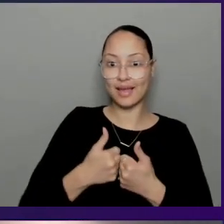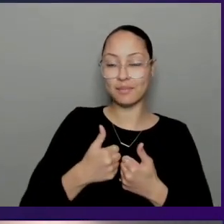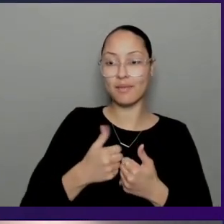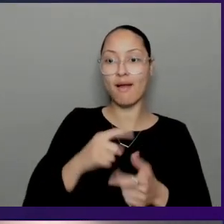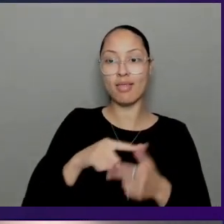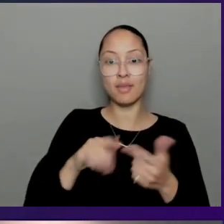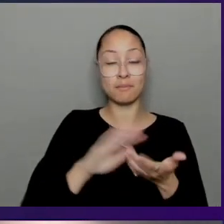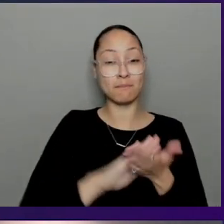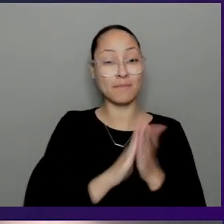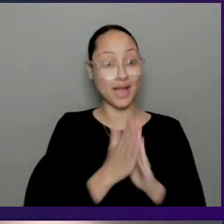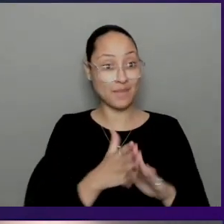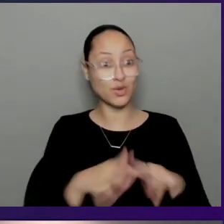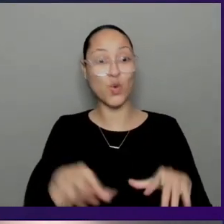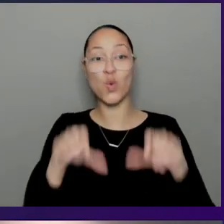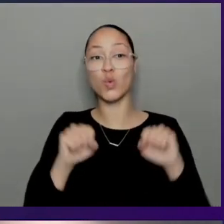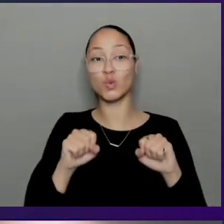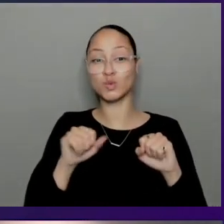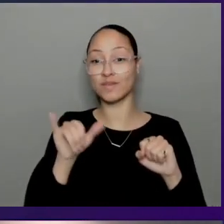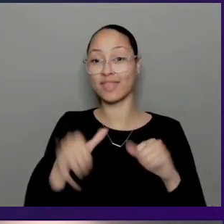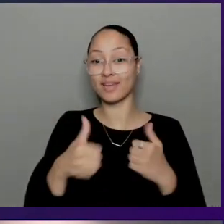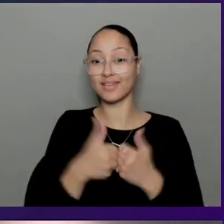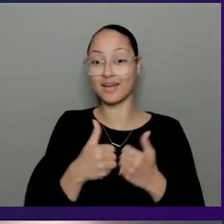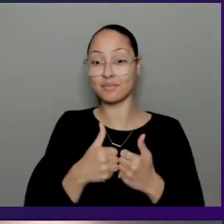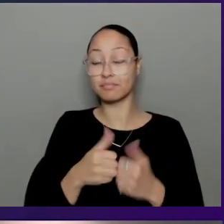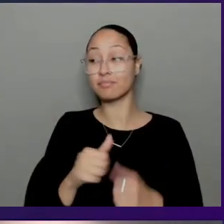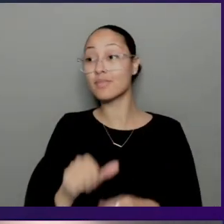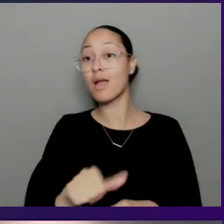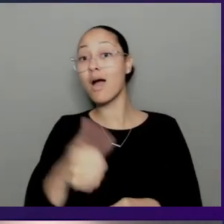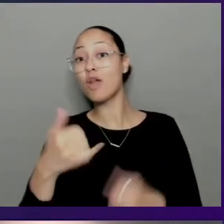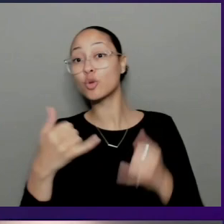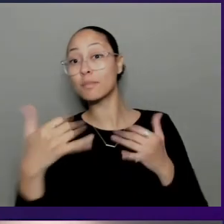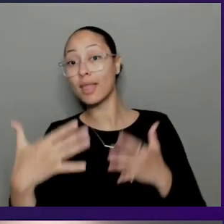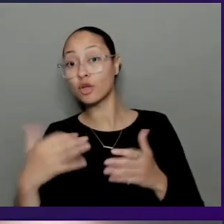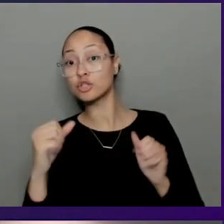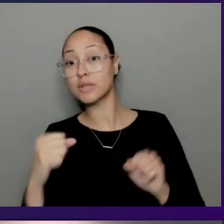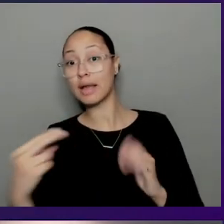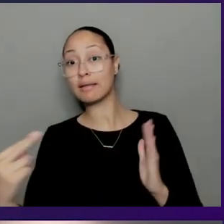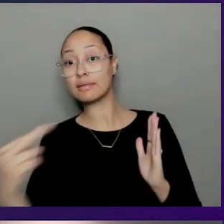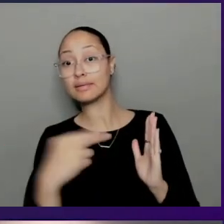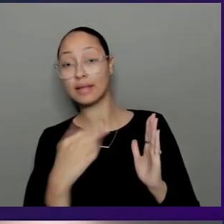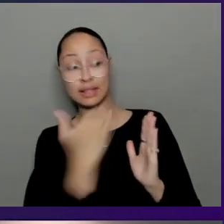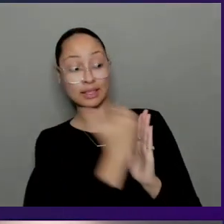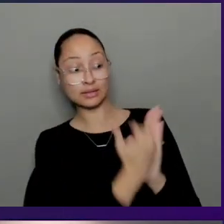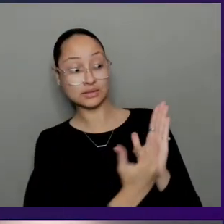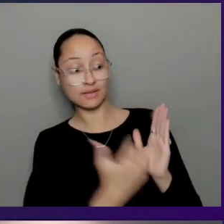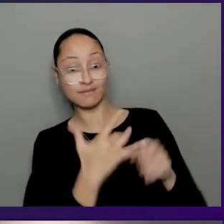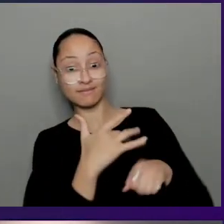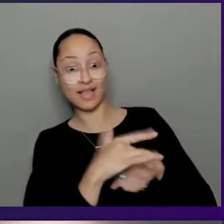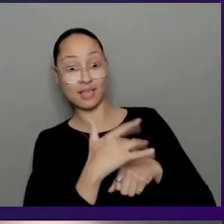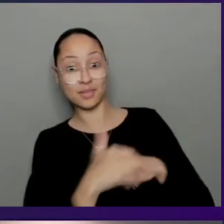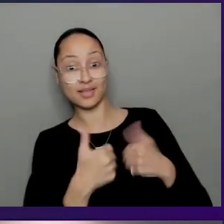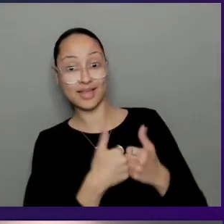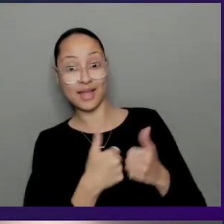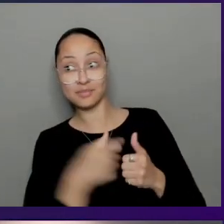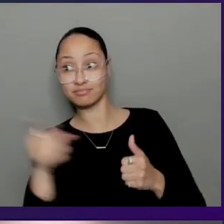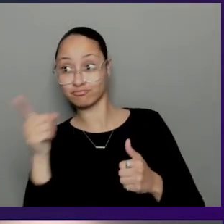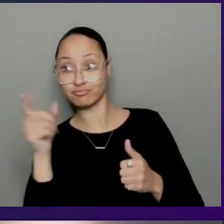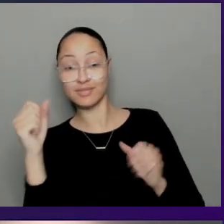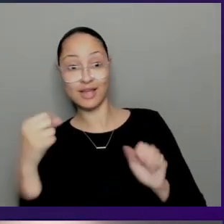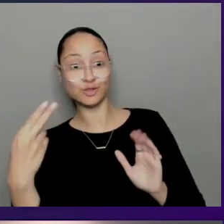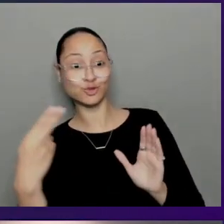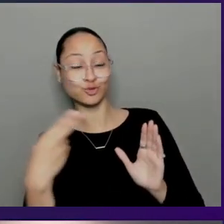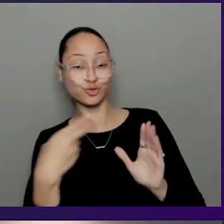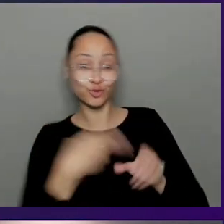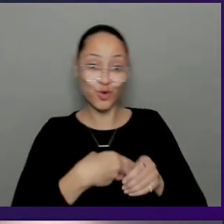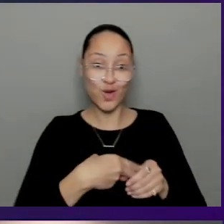game. Other players can also see the list of available games and have the ability to join a game and start